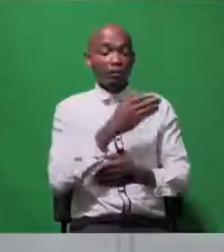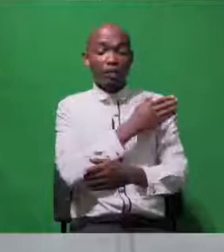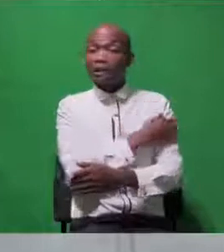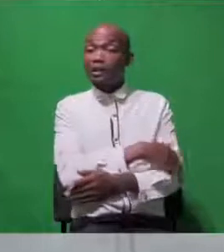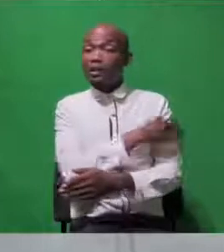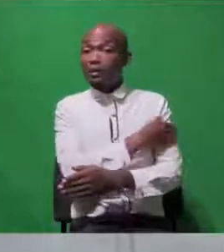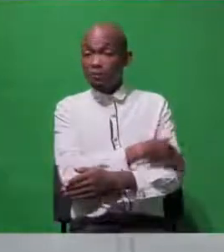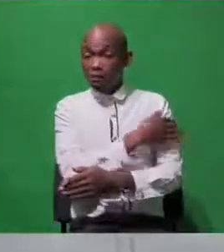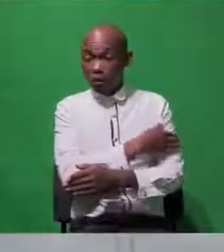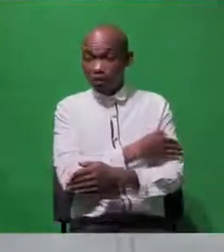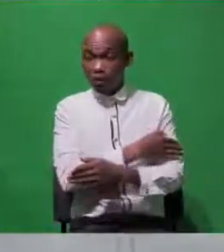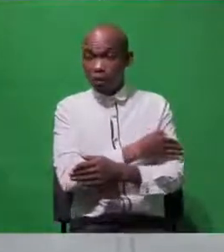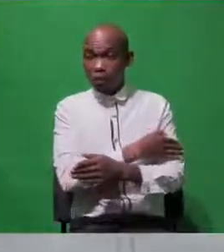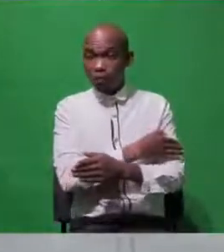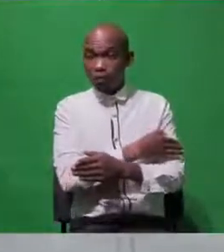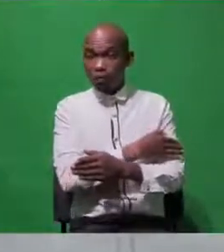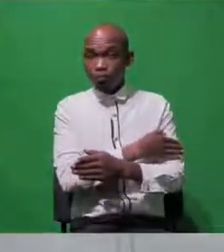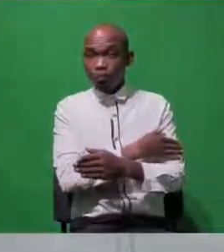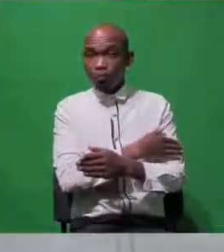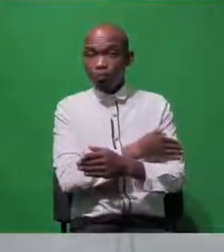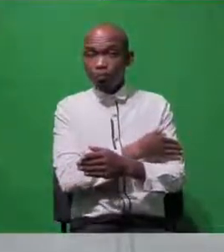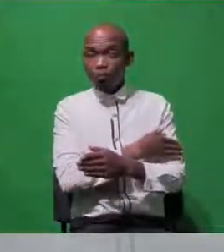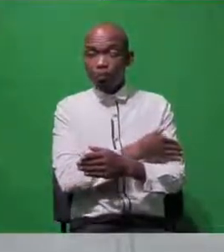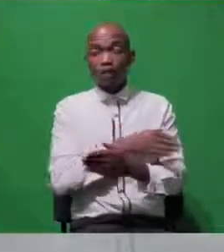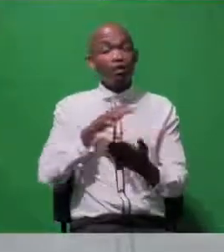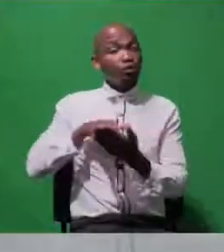by the colonialists.